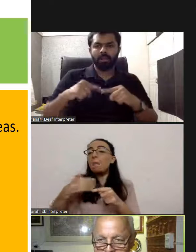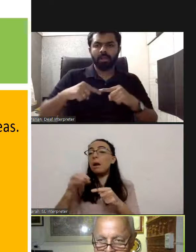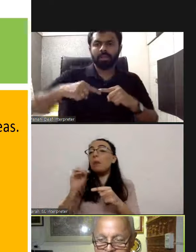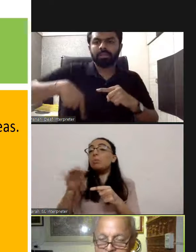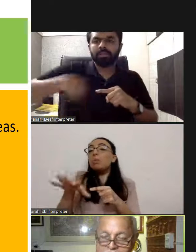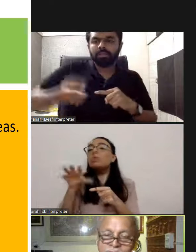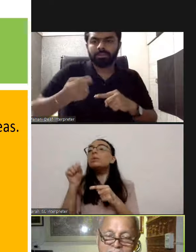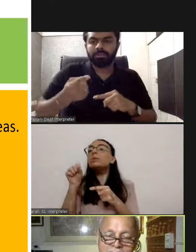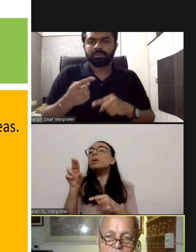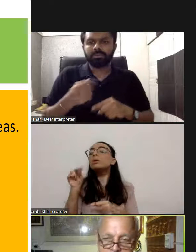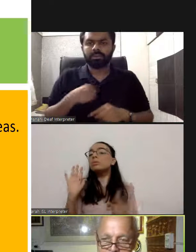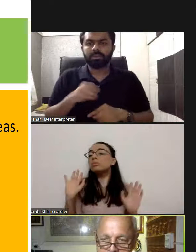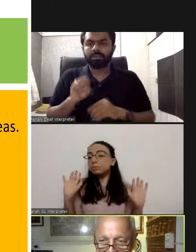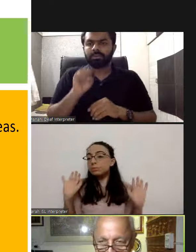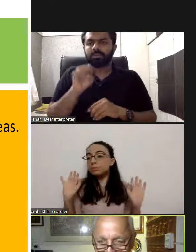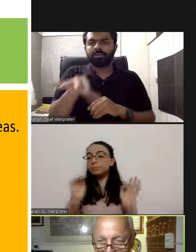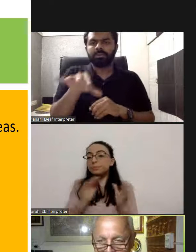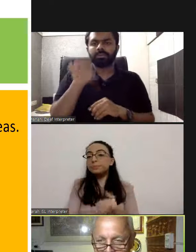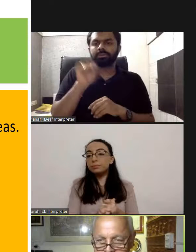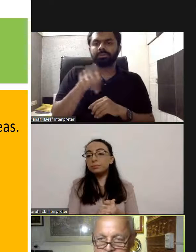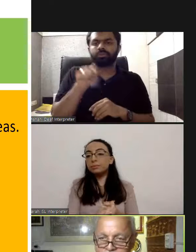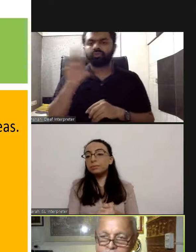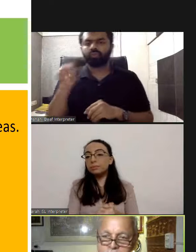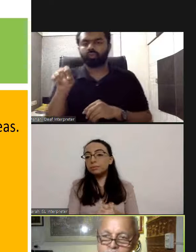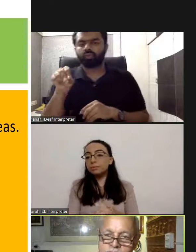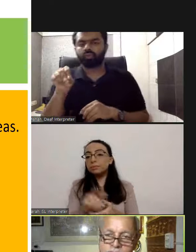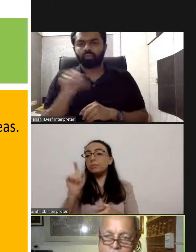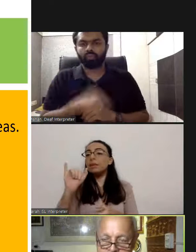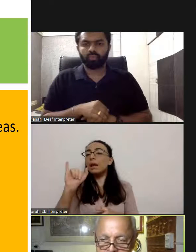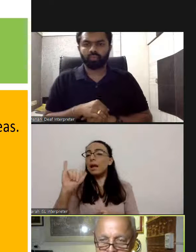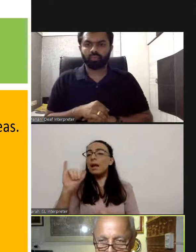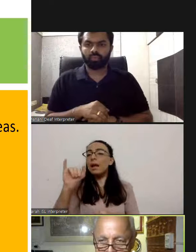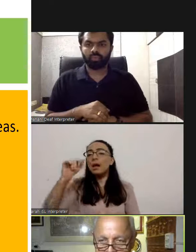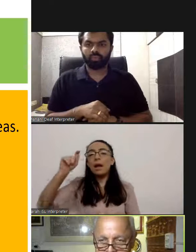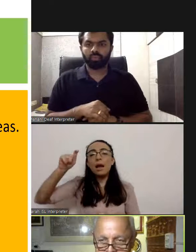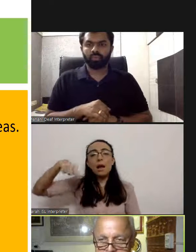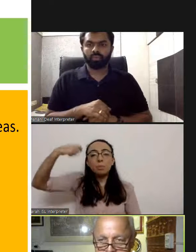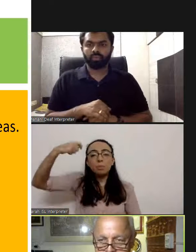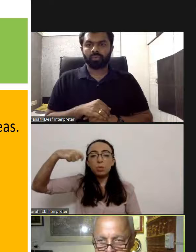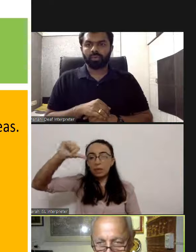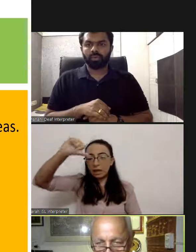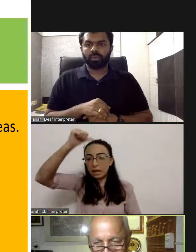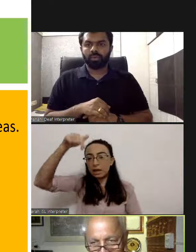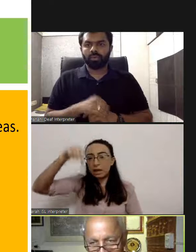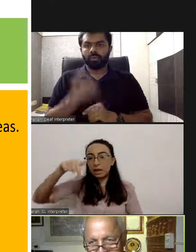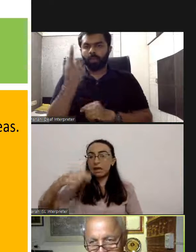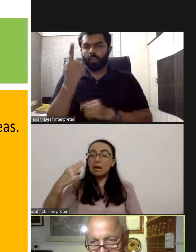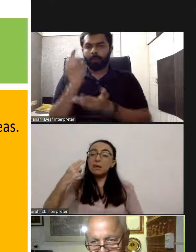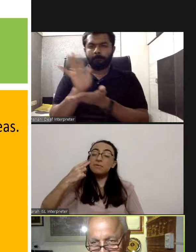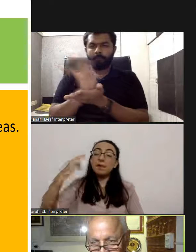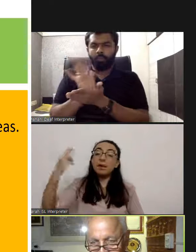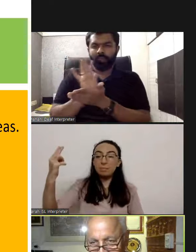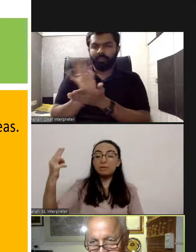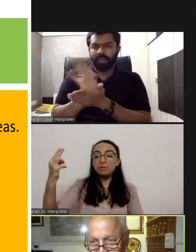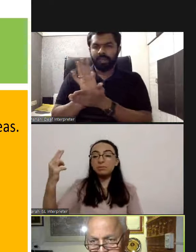understand Bengali, but if you have a look at a very famous movie by one of India's greatest